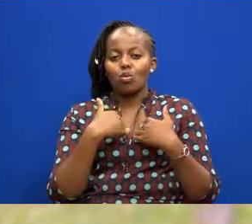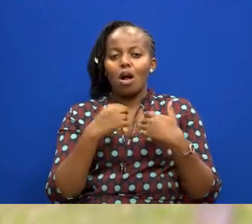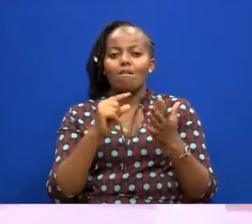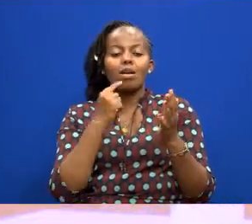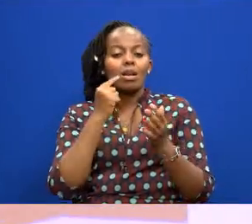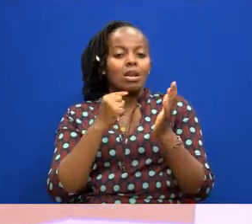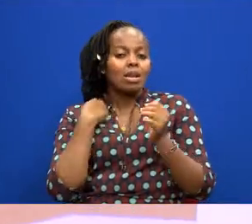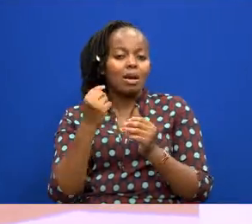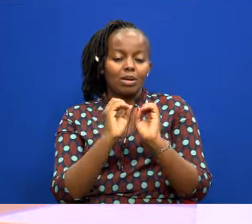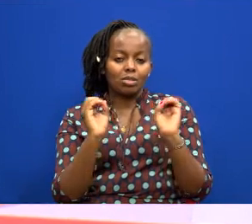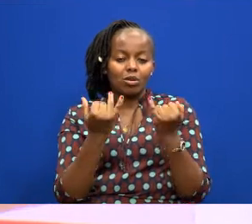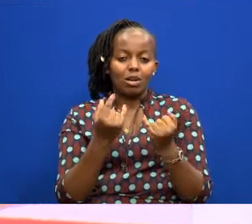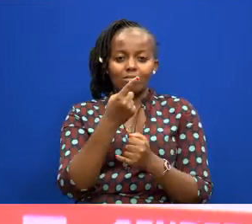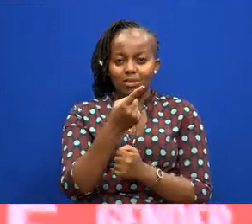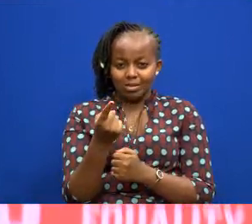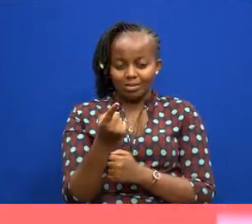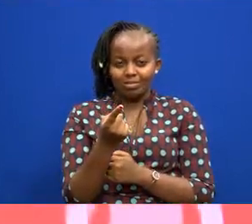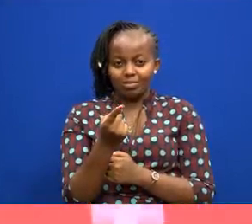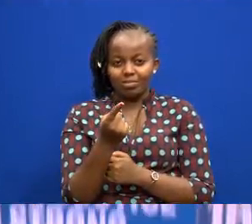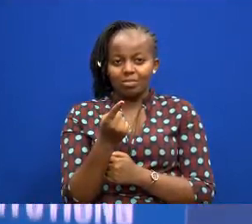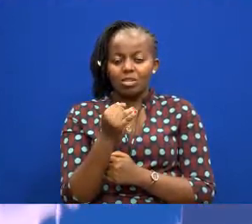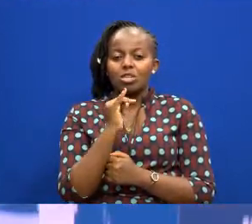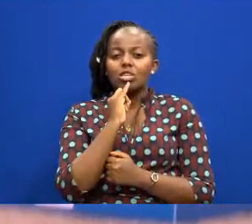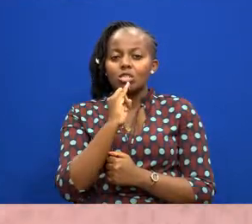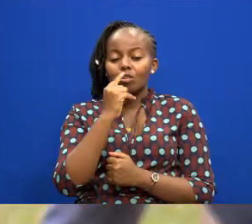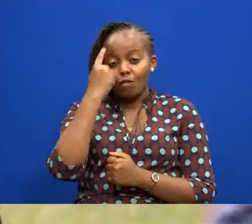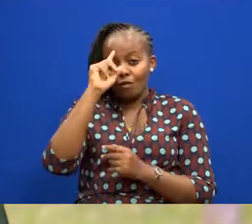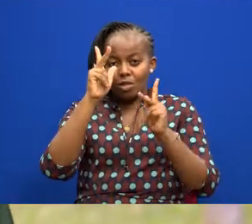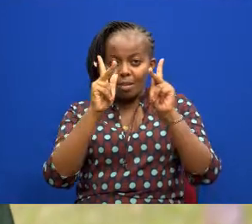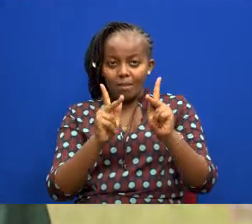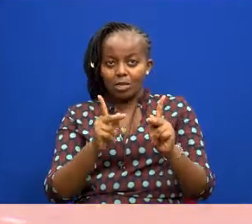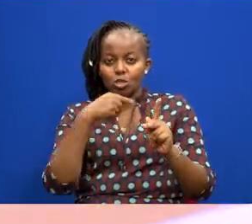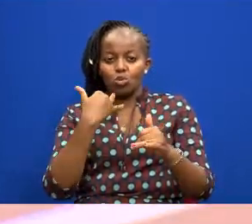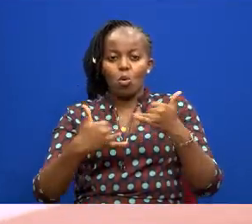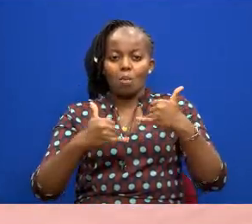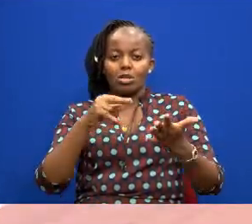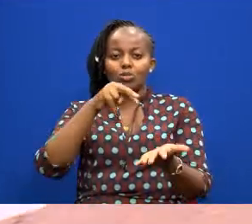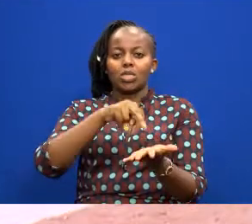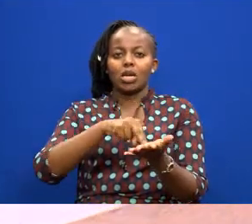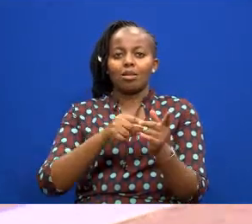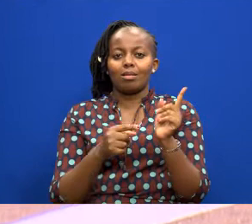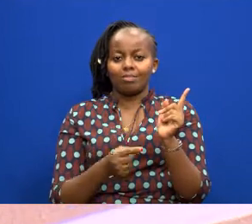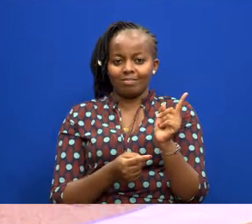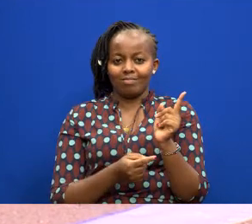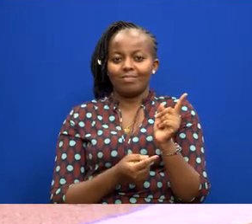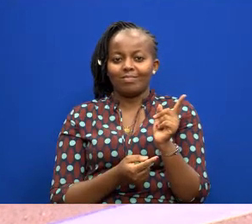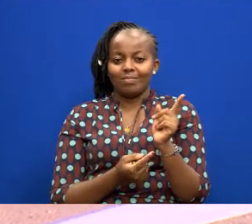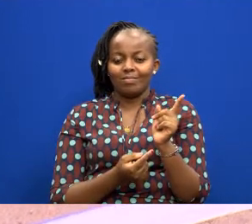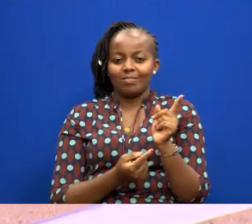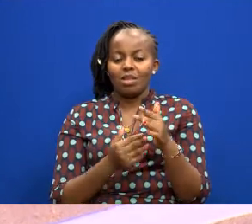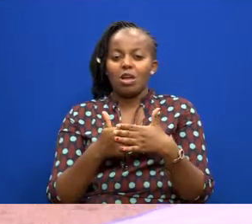numbered. The work of the arc is for the participant to stand where the arc